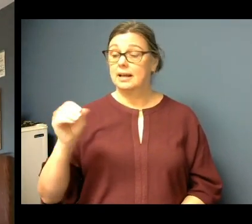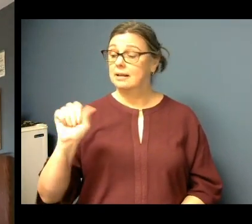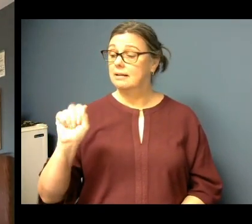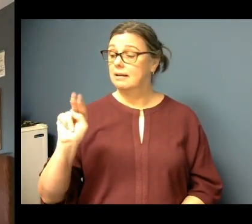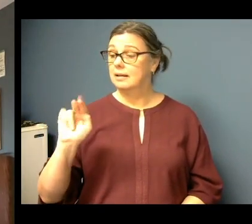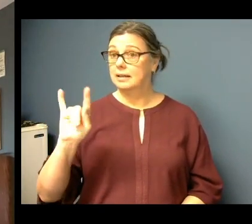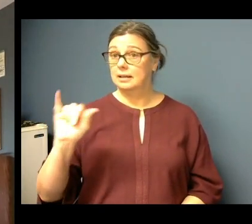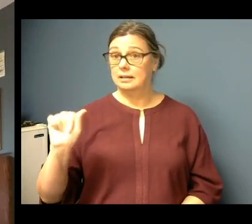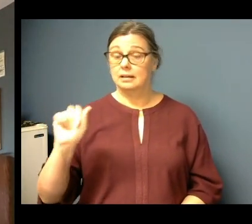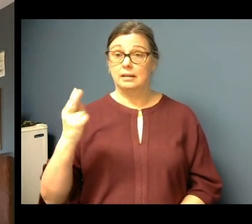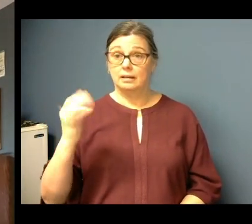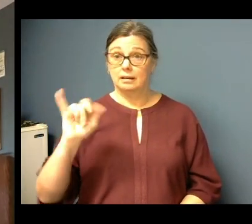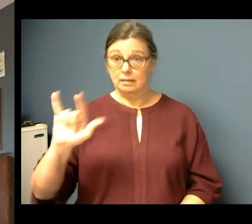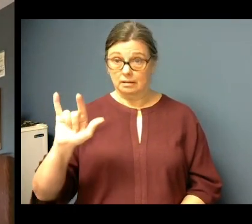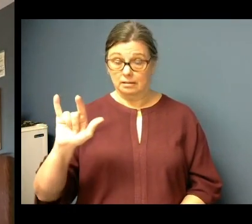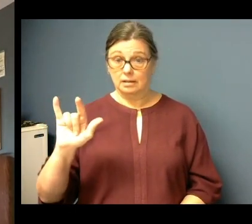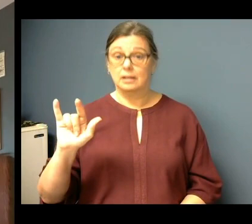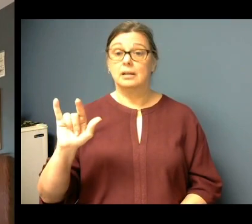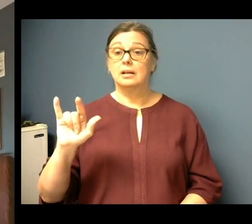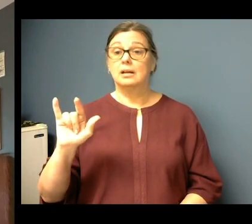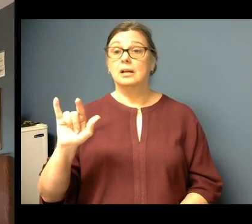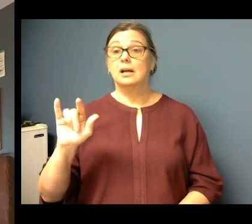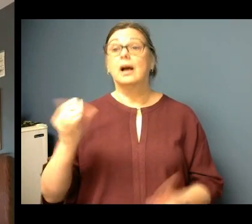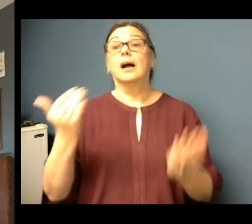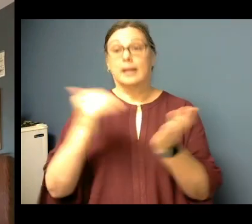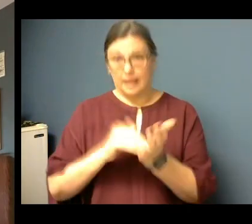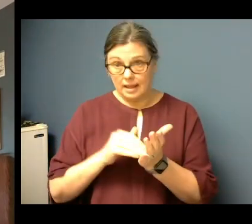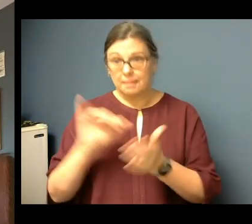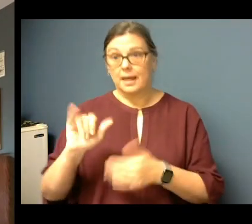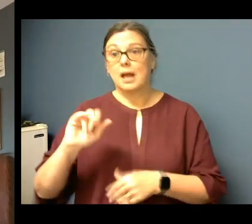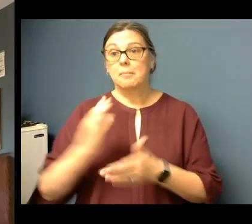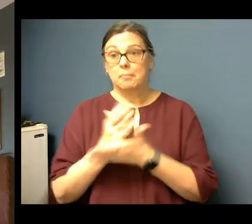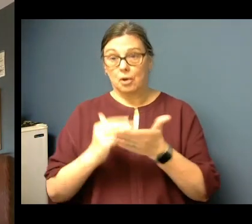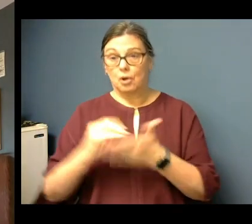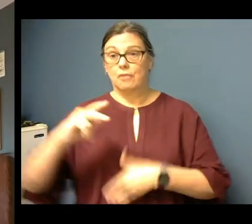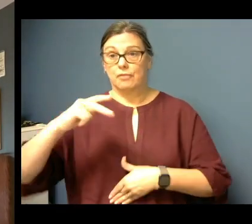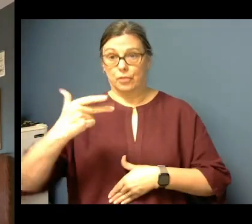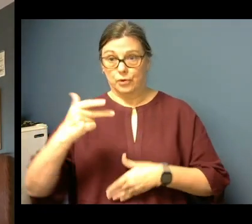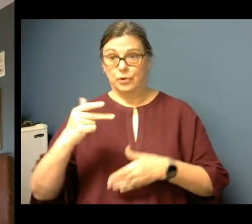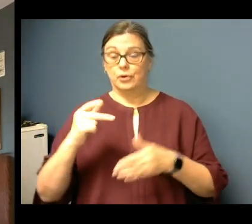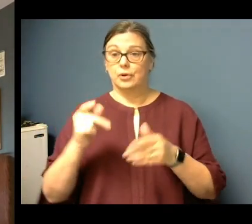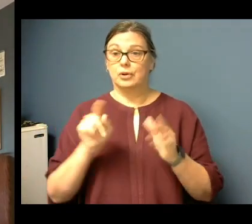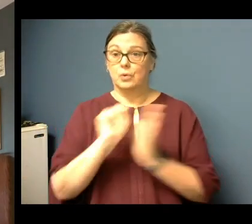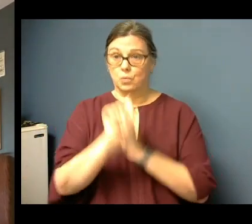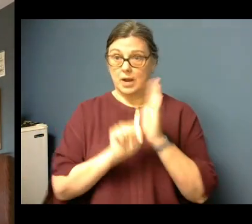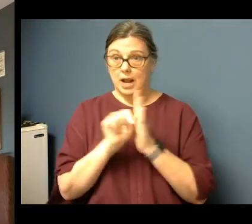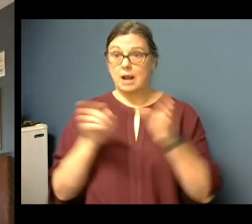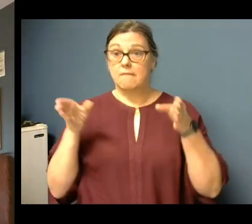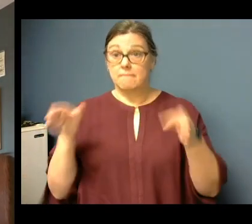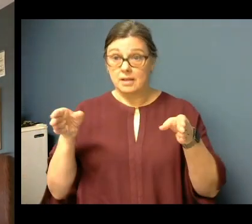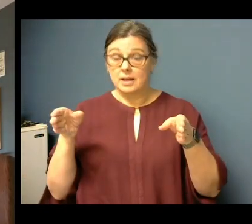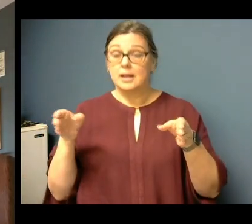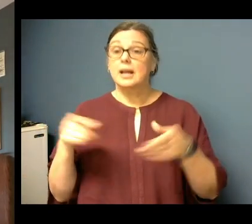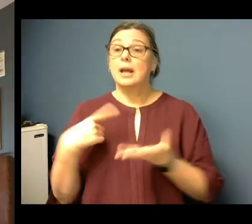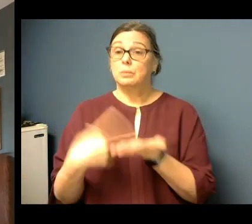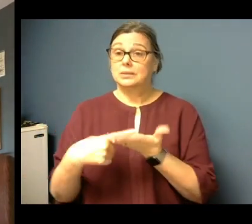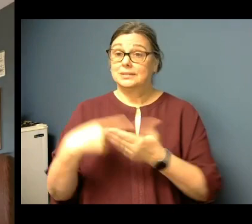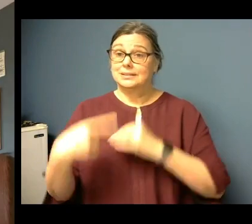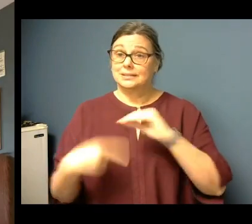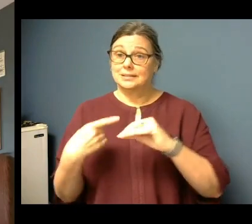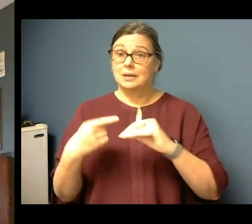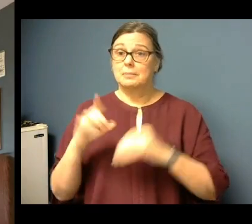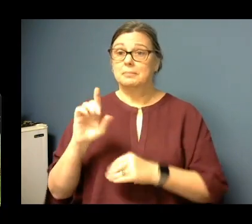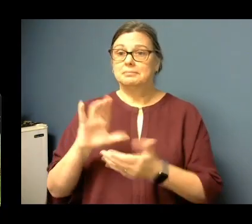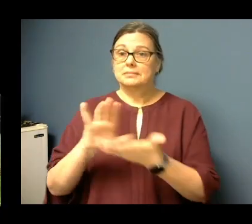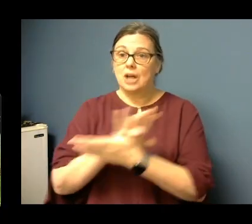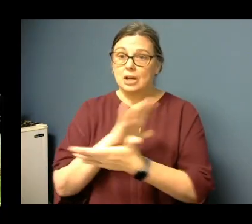of the third wave movement as well as the fourth wave too. All right, I hope you're doing well. Take care.